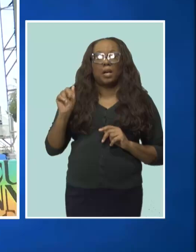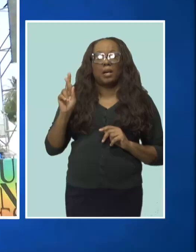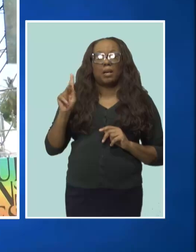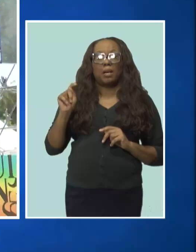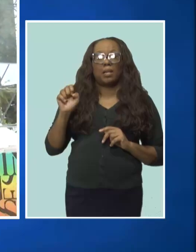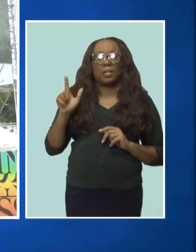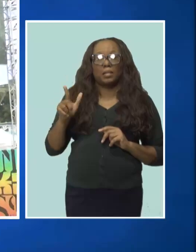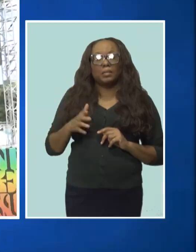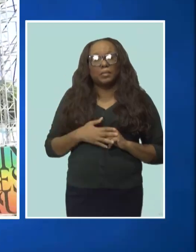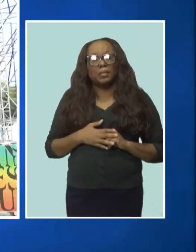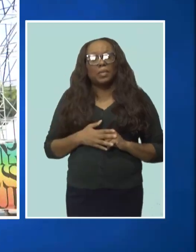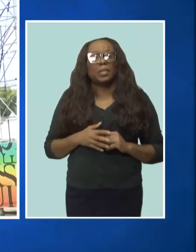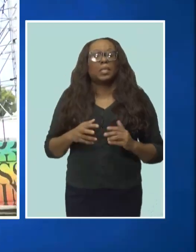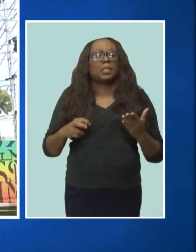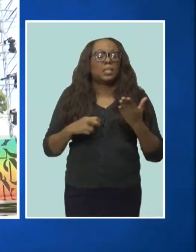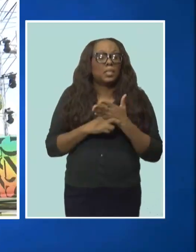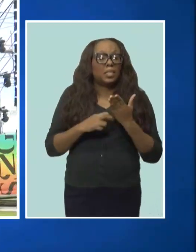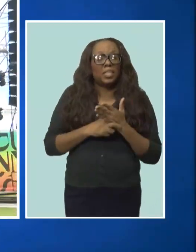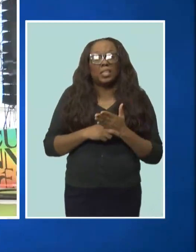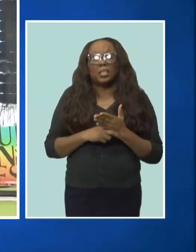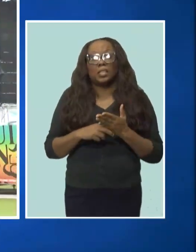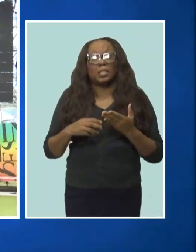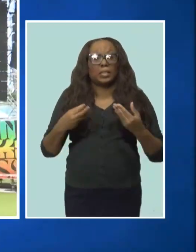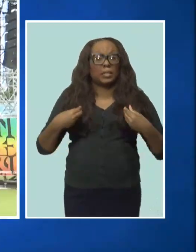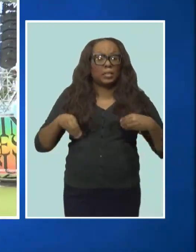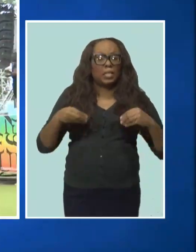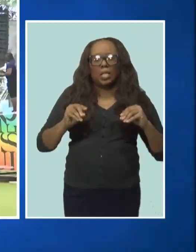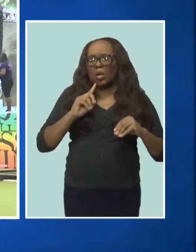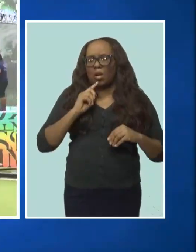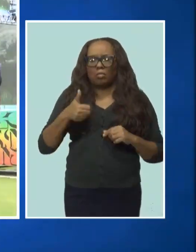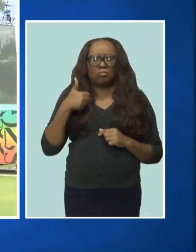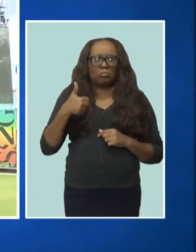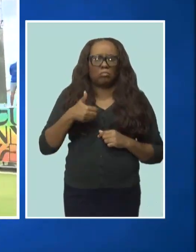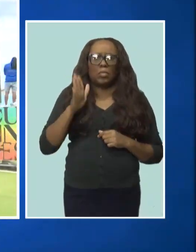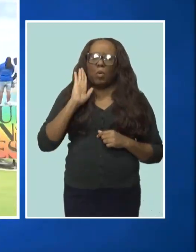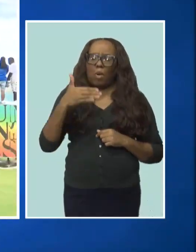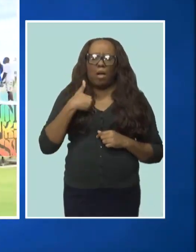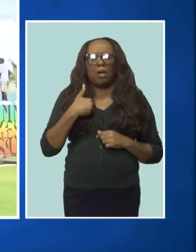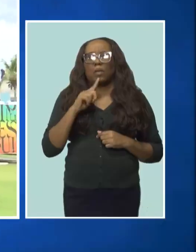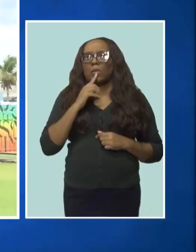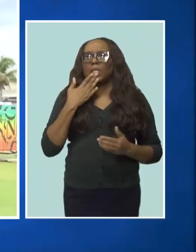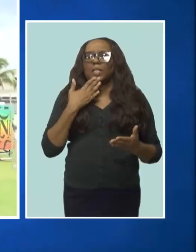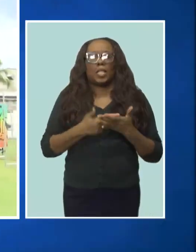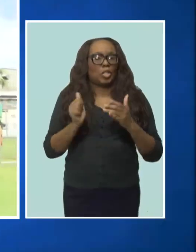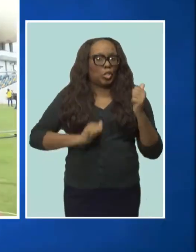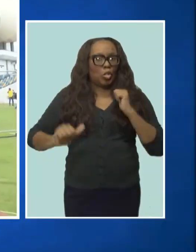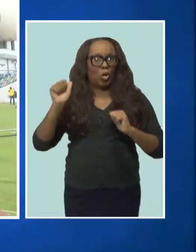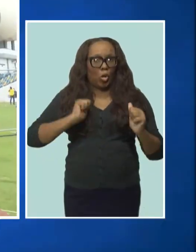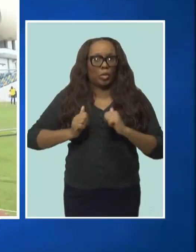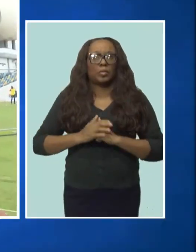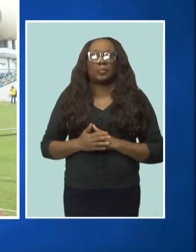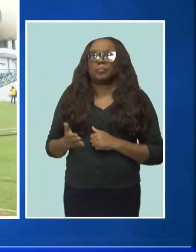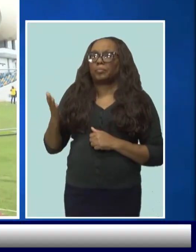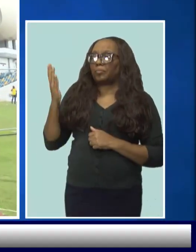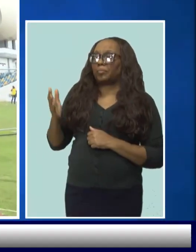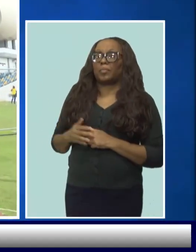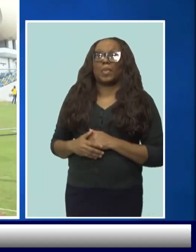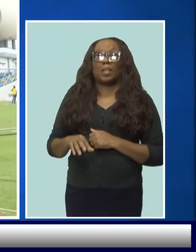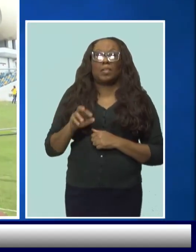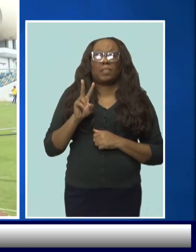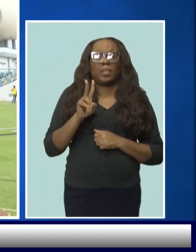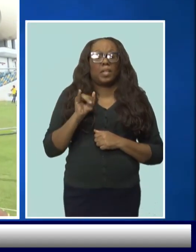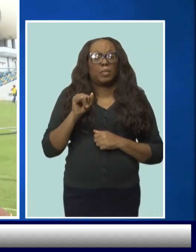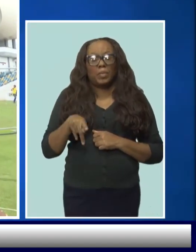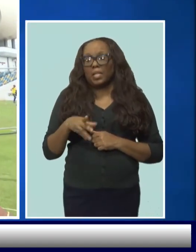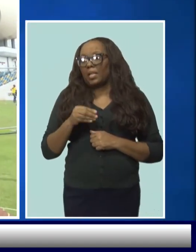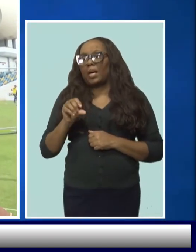says that ticket sales have been very good and Barbadians can expect a good show. We can say right now that VVIP and VIP is basically